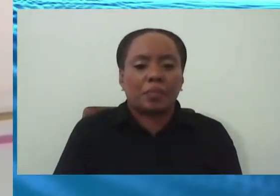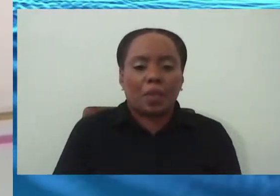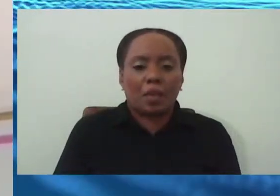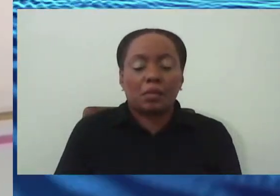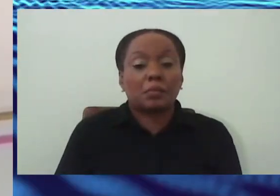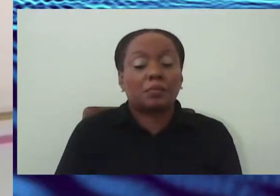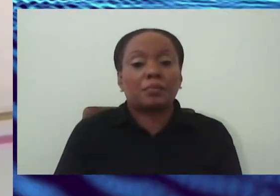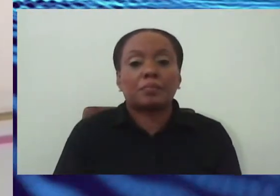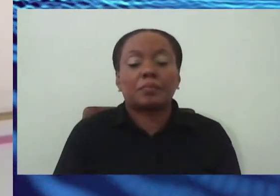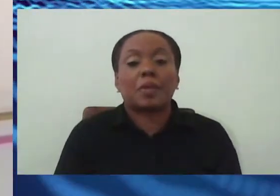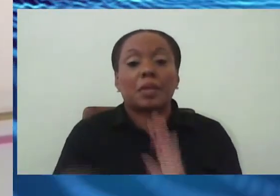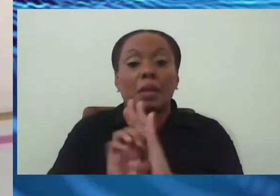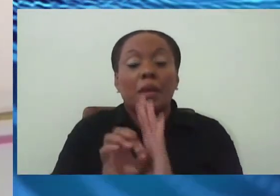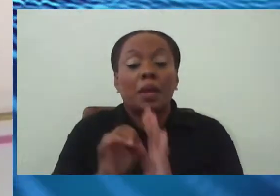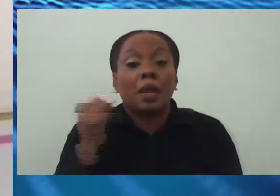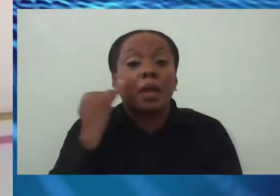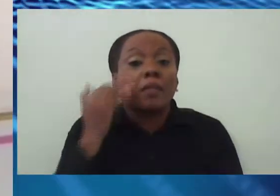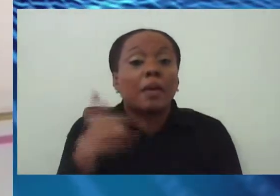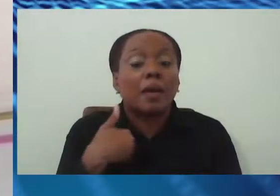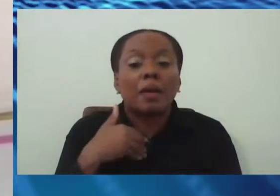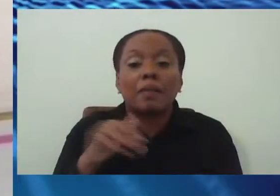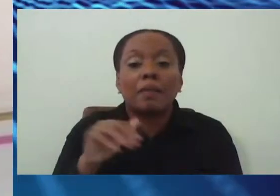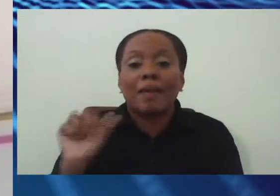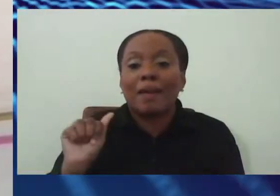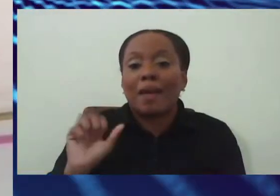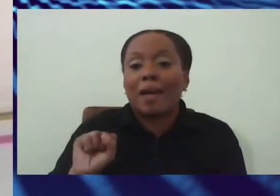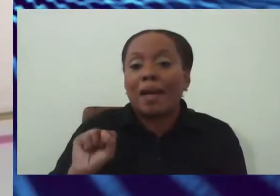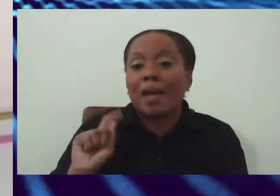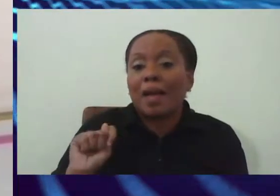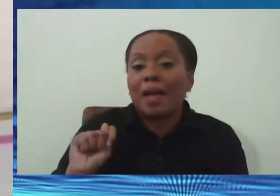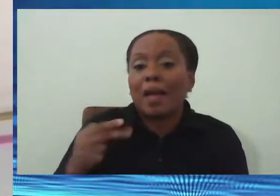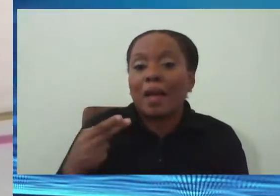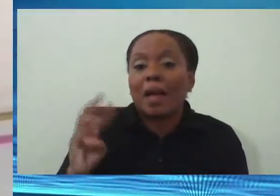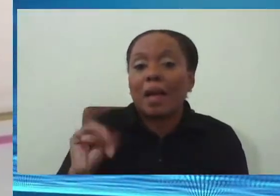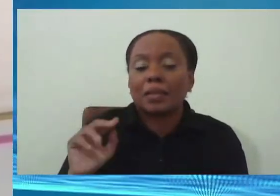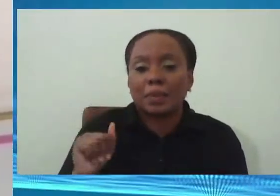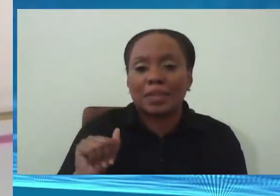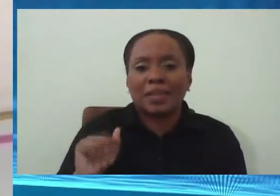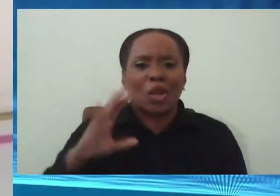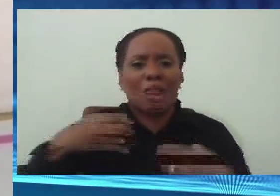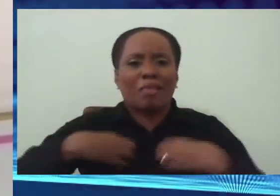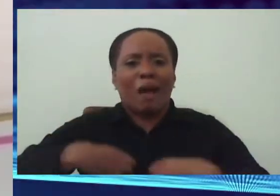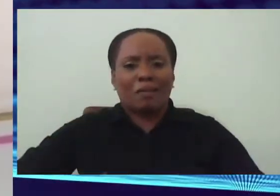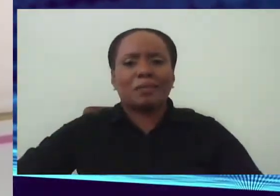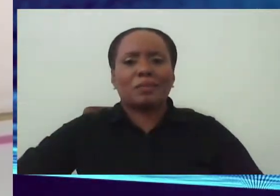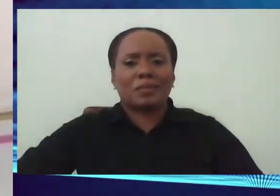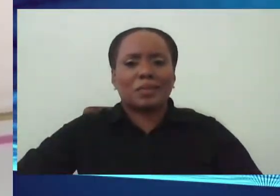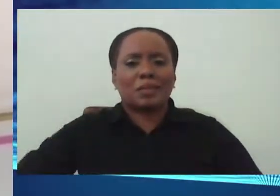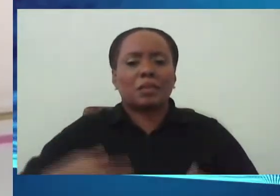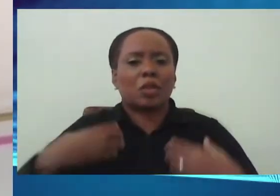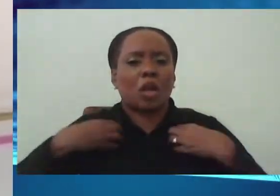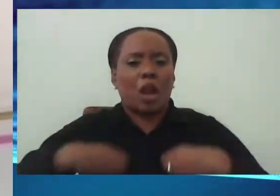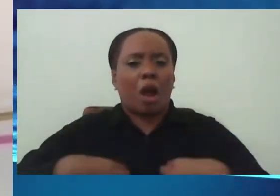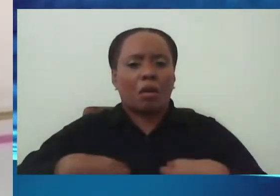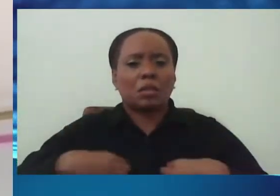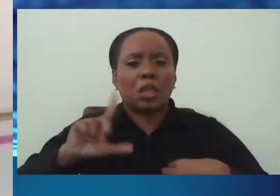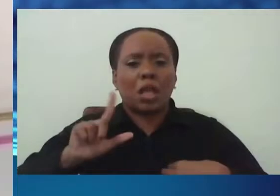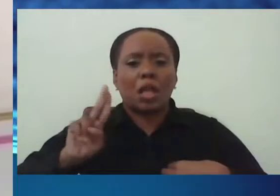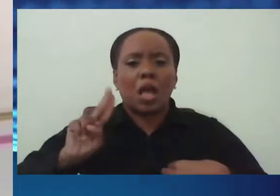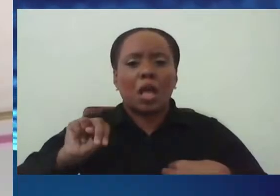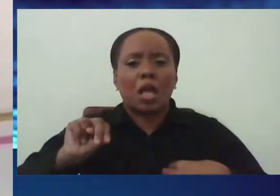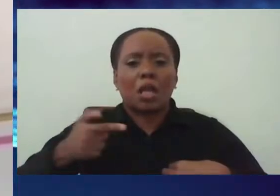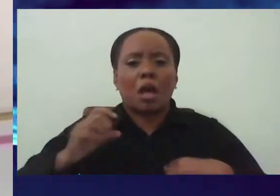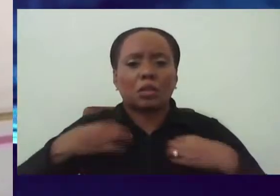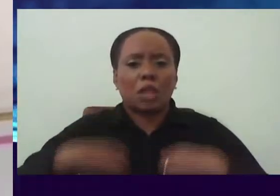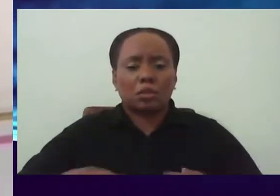underlying asthma, sometimes you might be talking about inflammation of the lining of the lungs. You may be having a situation where, very common